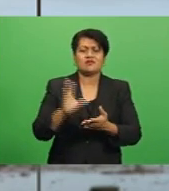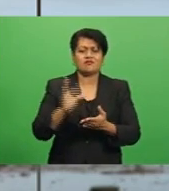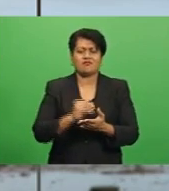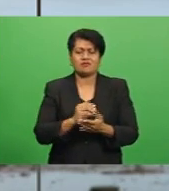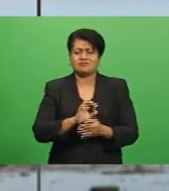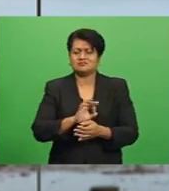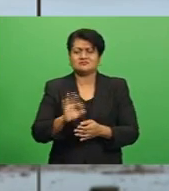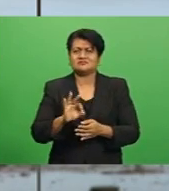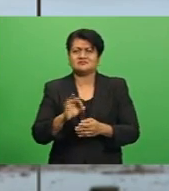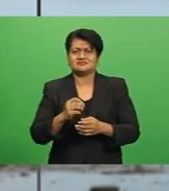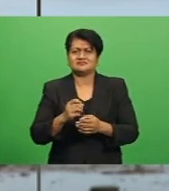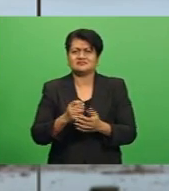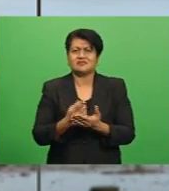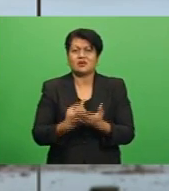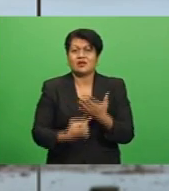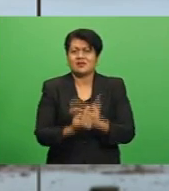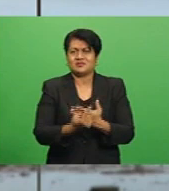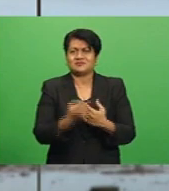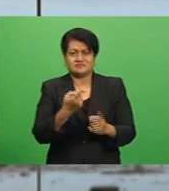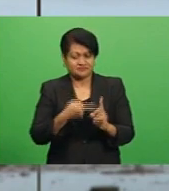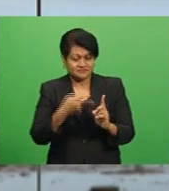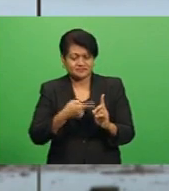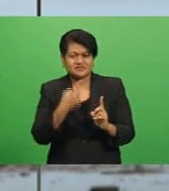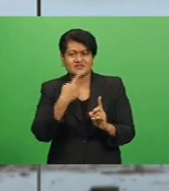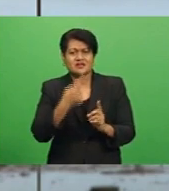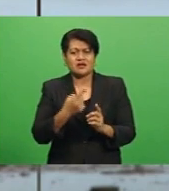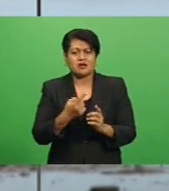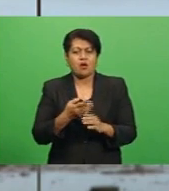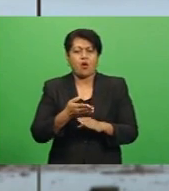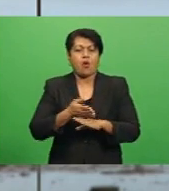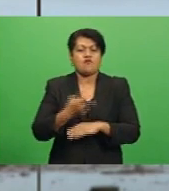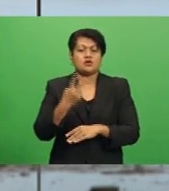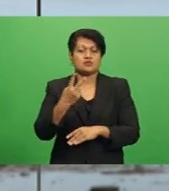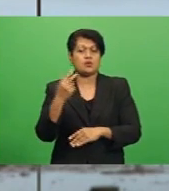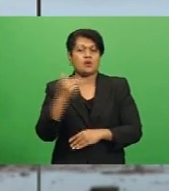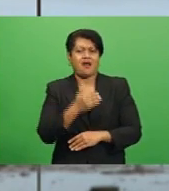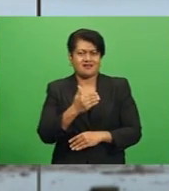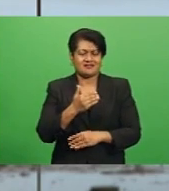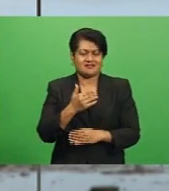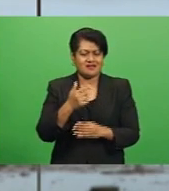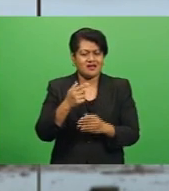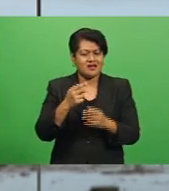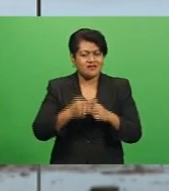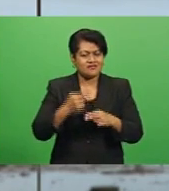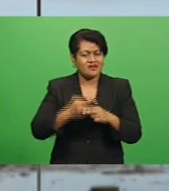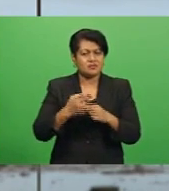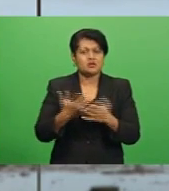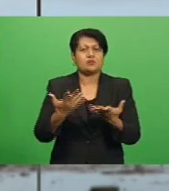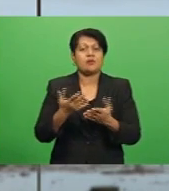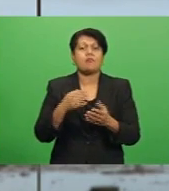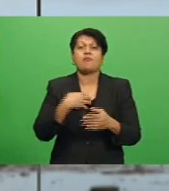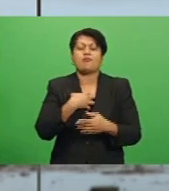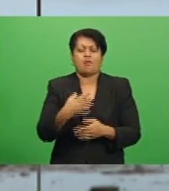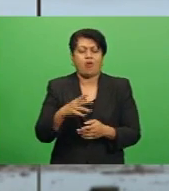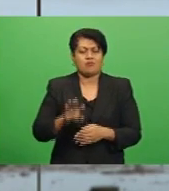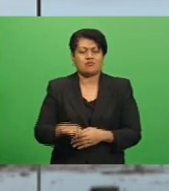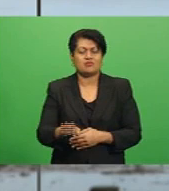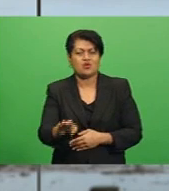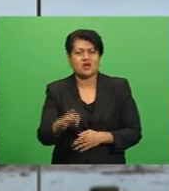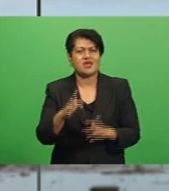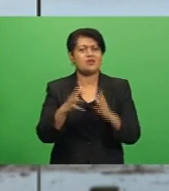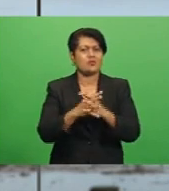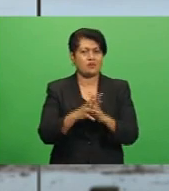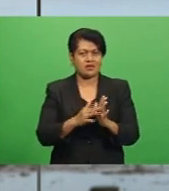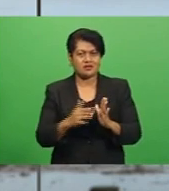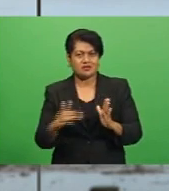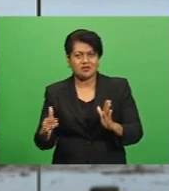growers. Chief Executive Alvin Sharma says they have over 200 listed farmers, with the majority in Bua and Wainikoro, which were in the direct